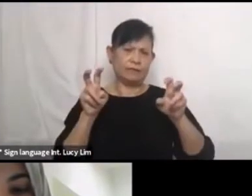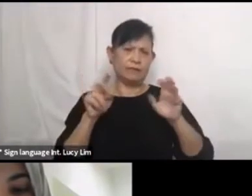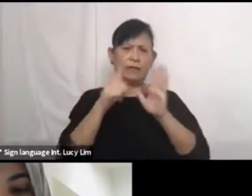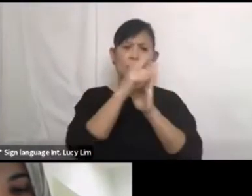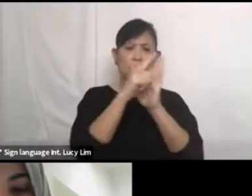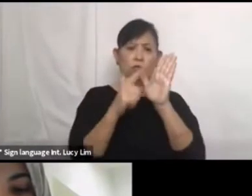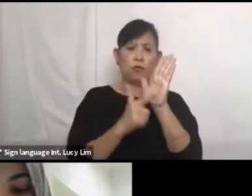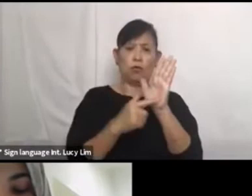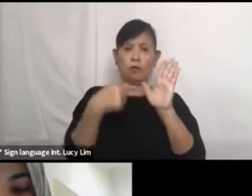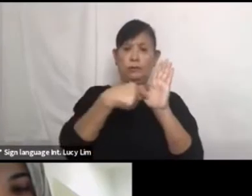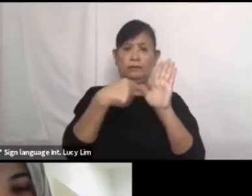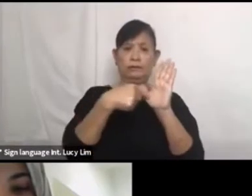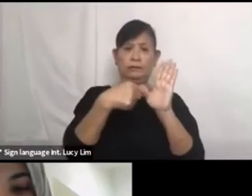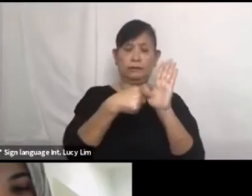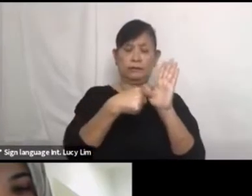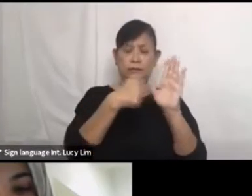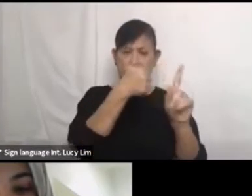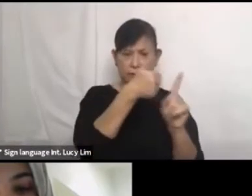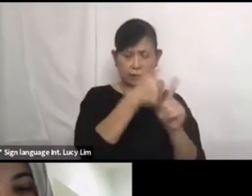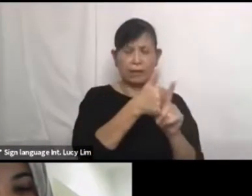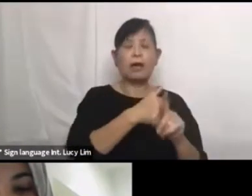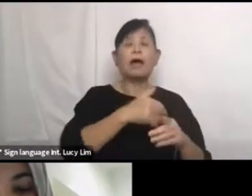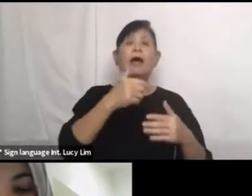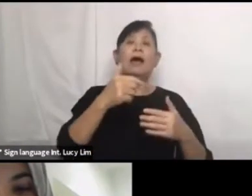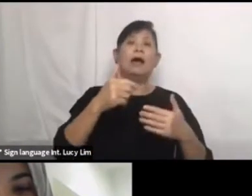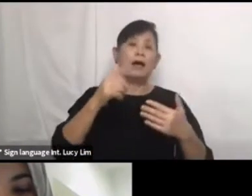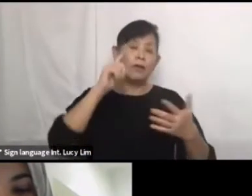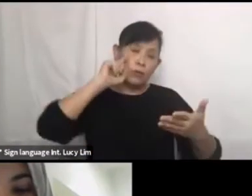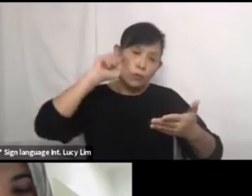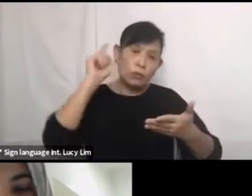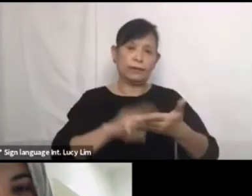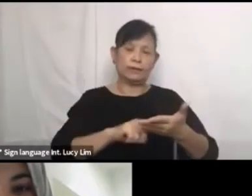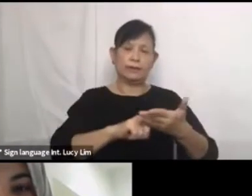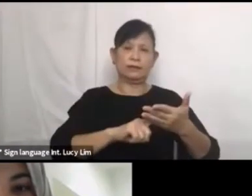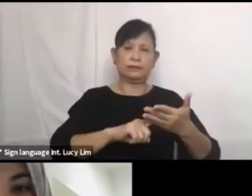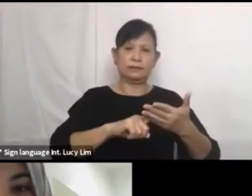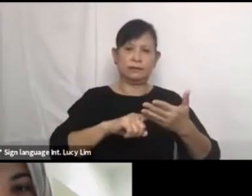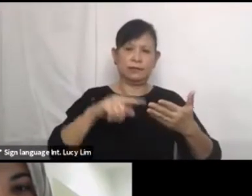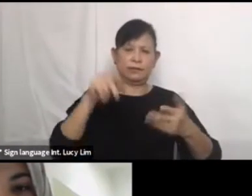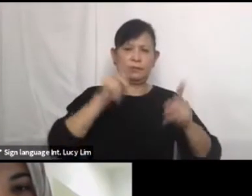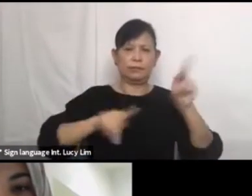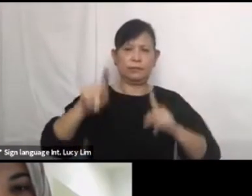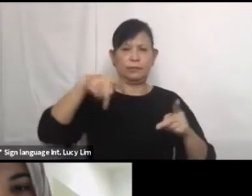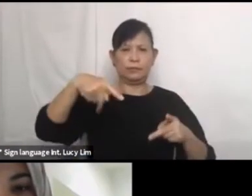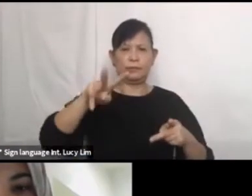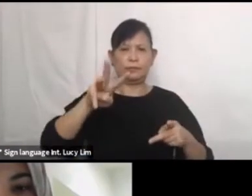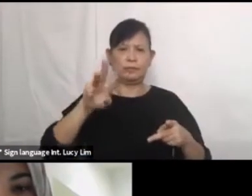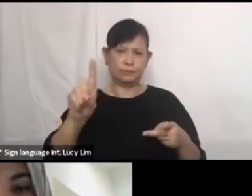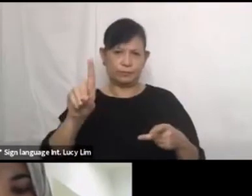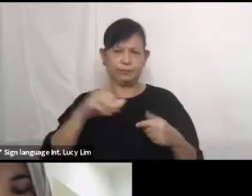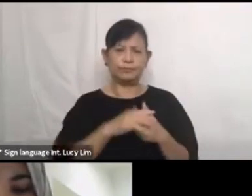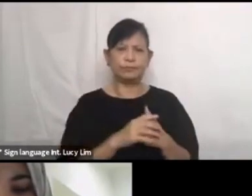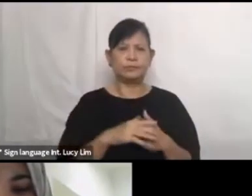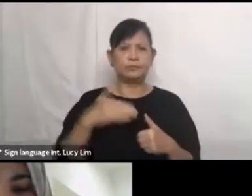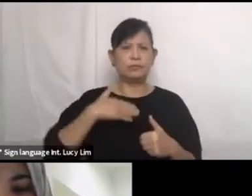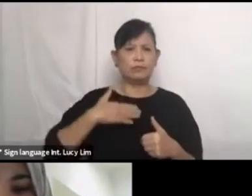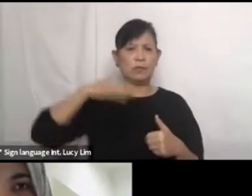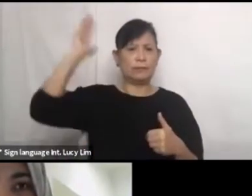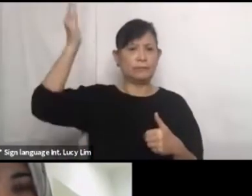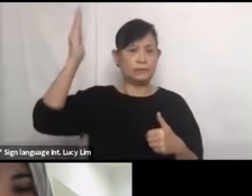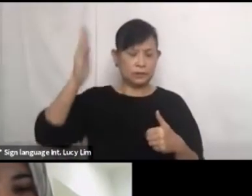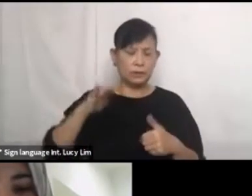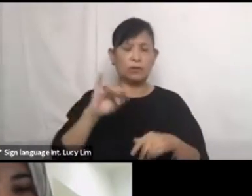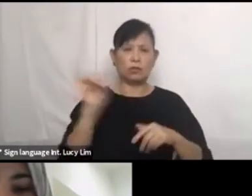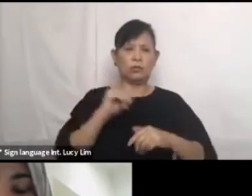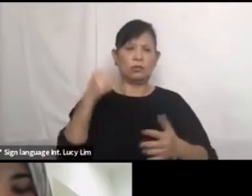itself, in terms of equally recognizing people with disabilities. In my presentation, I also mentioned that we are lobbying